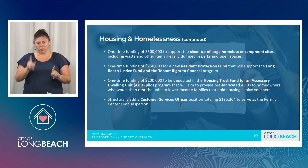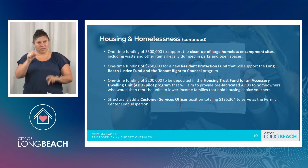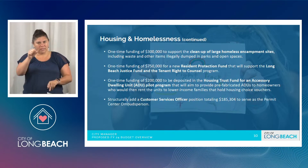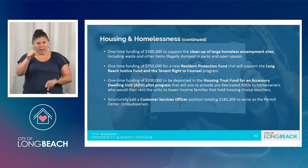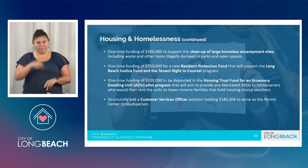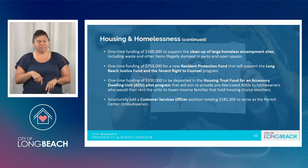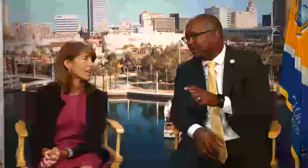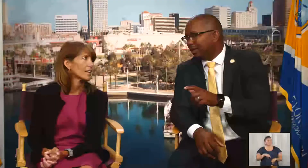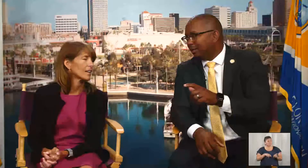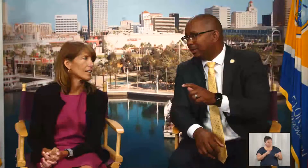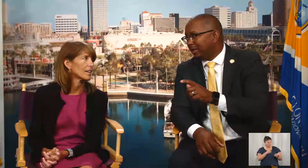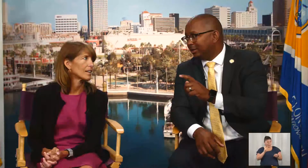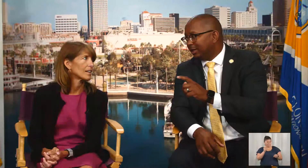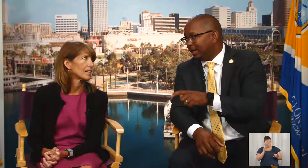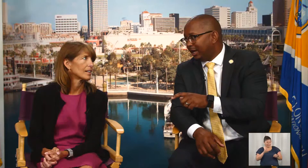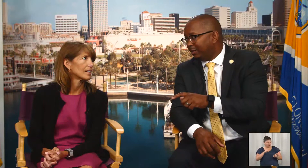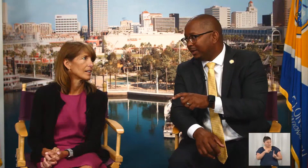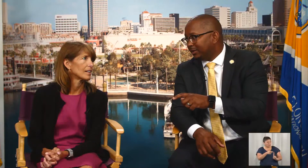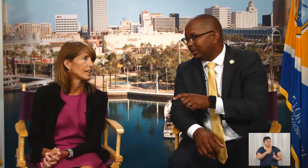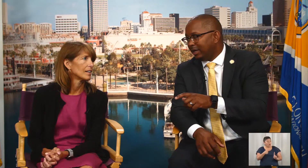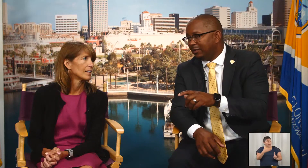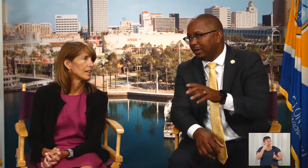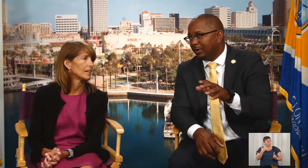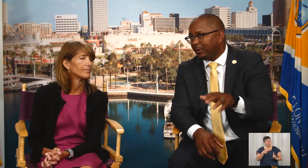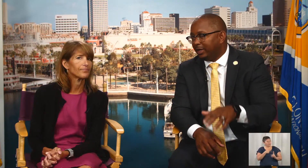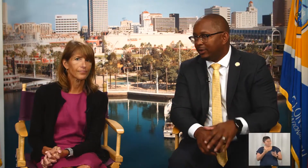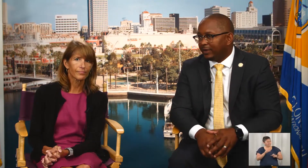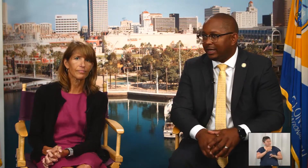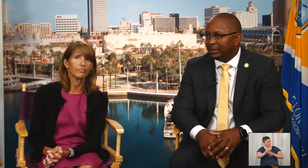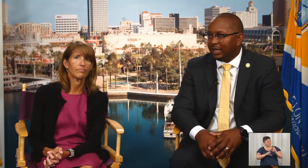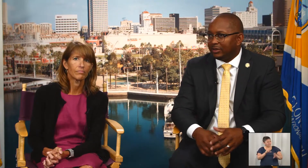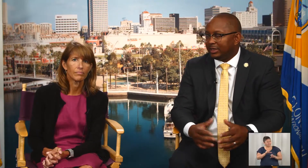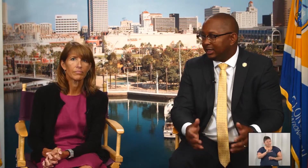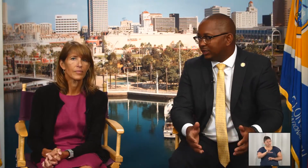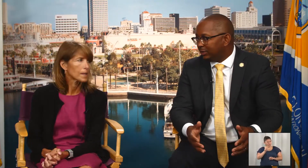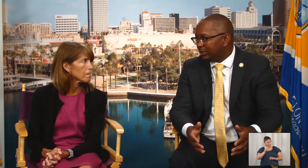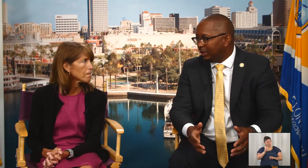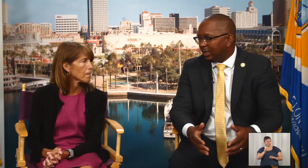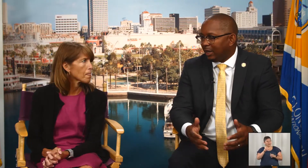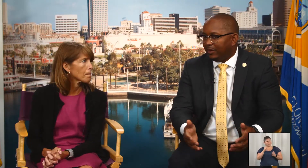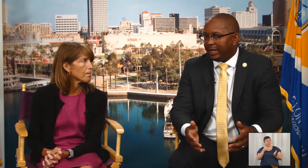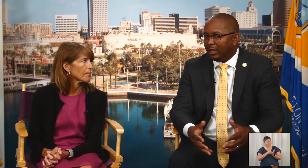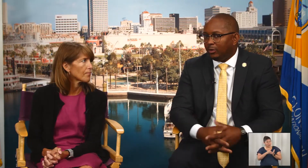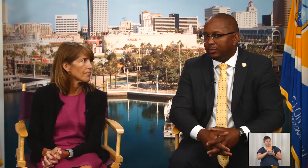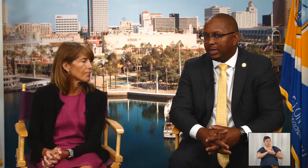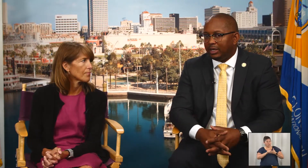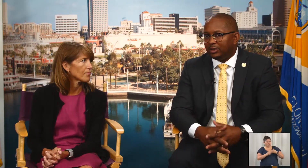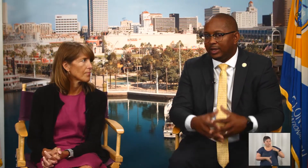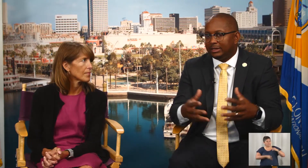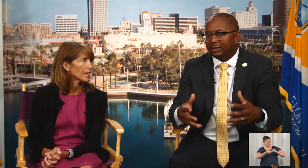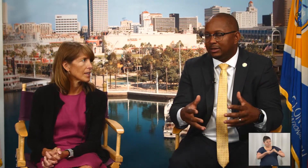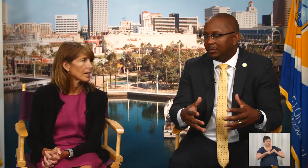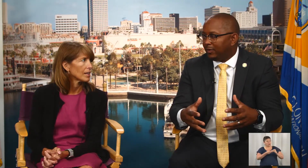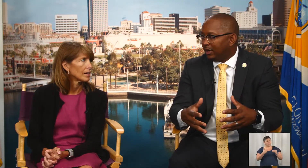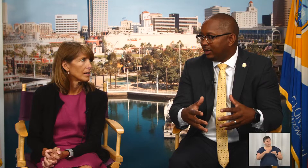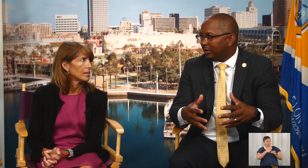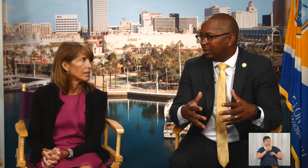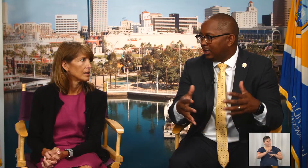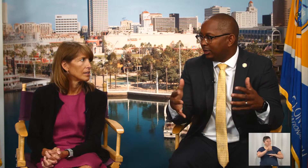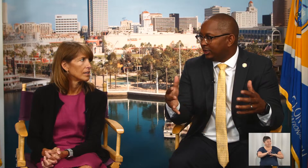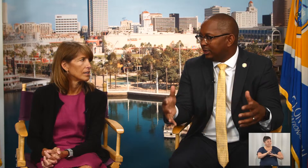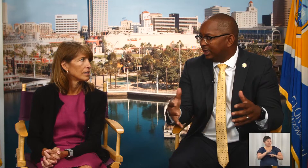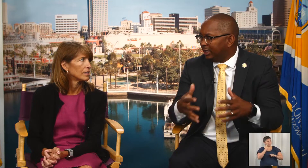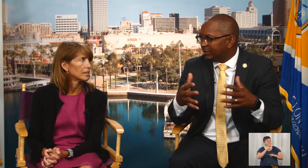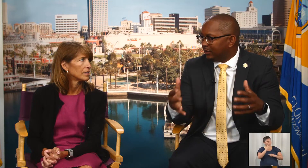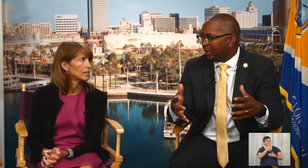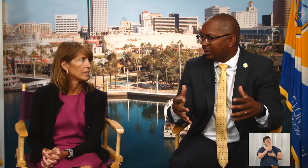we've invested money into encampments. We have $300,000 additional. How will that help address some of our